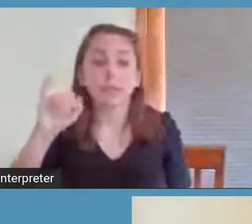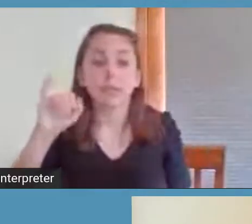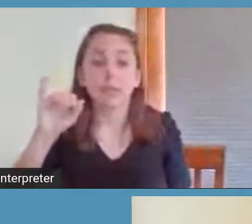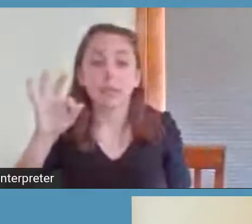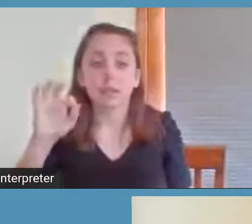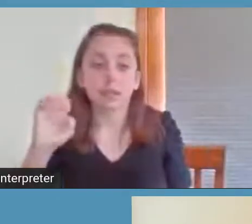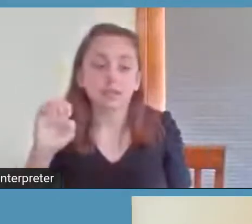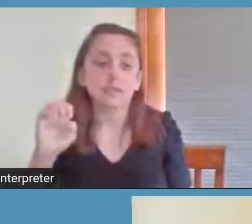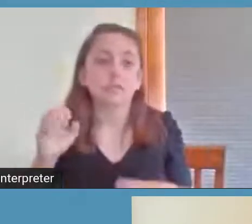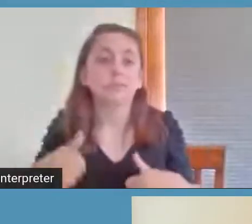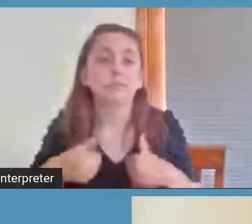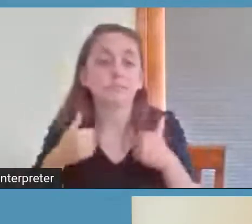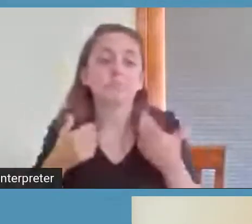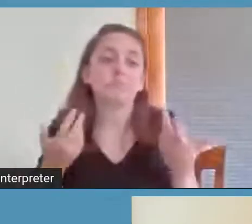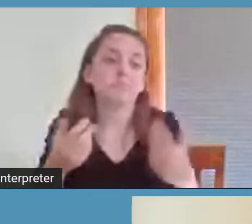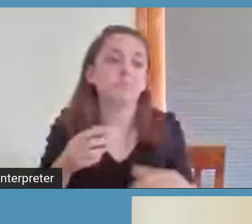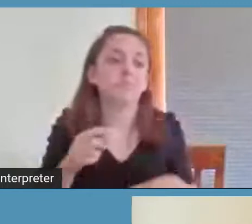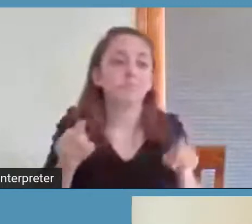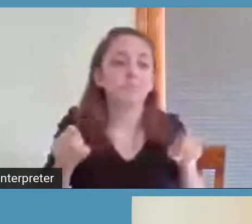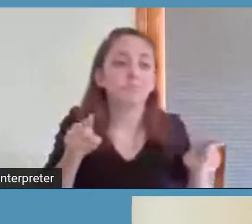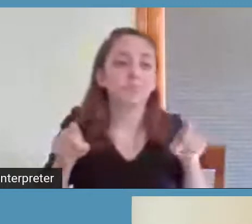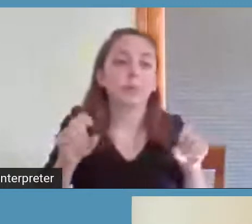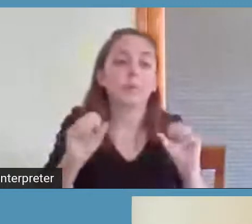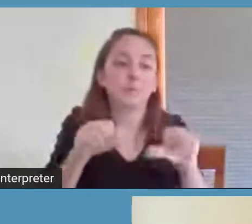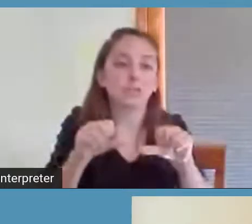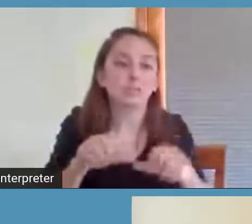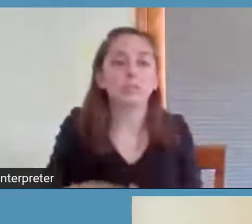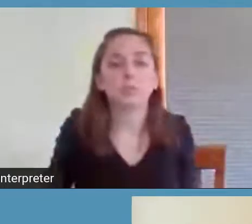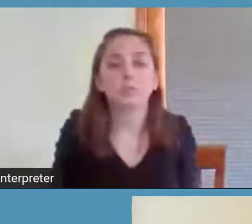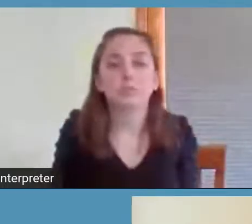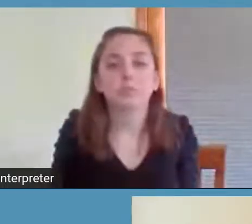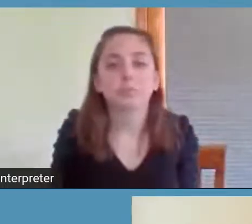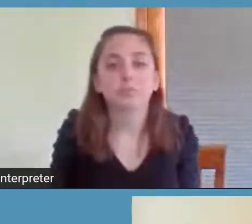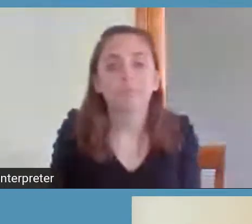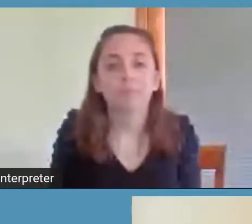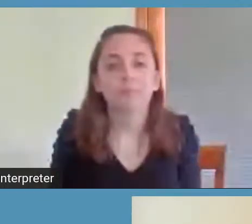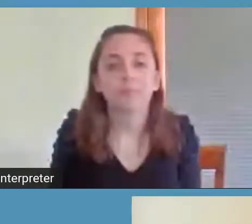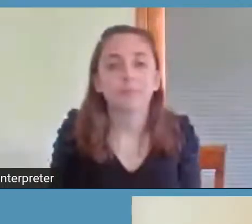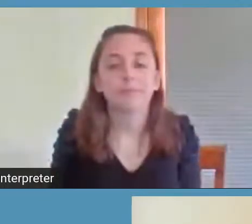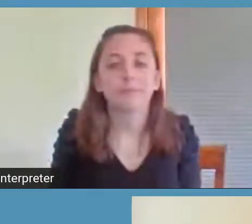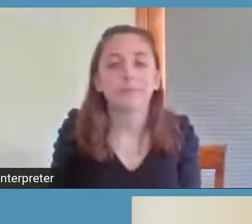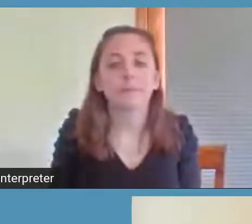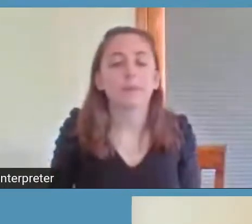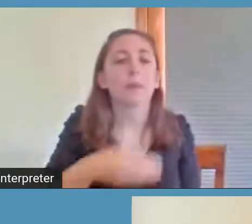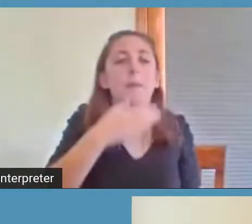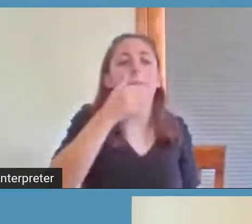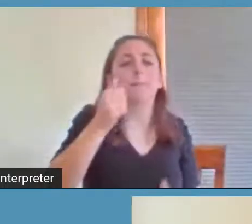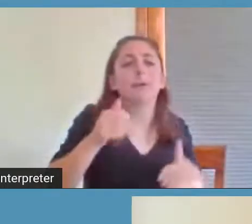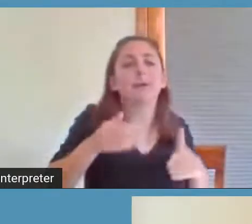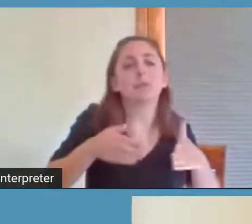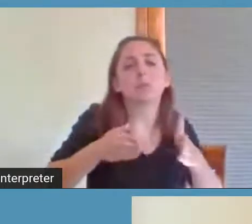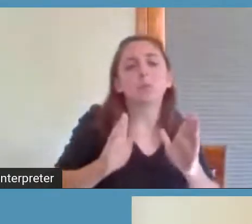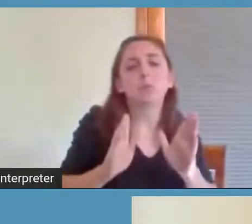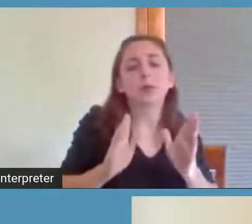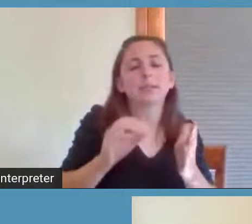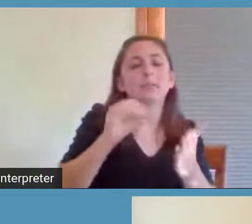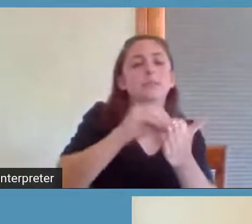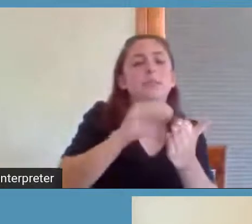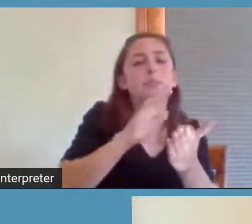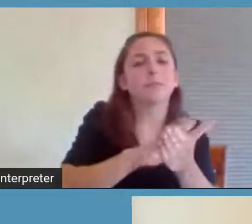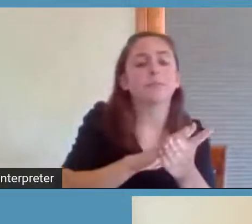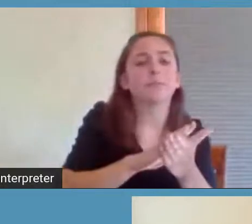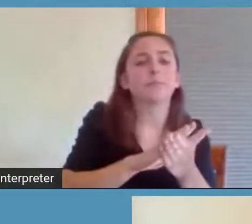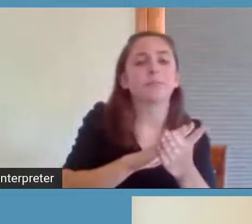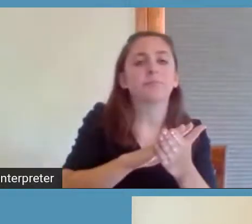Yeah. Cool. All right, shifting gears here. What are the best ways to document digital exhibitions, especially in